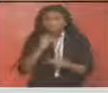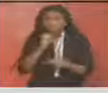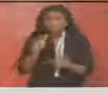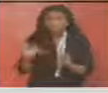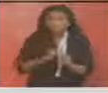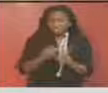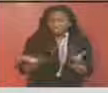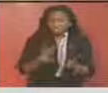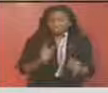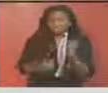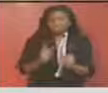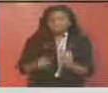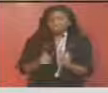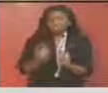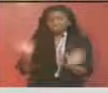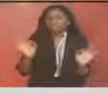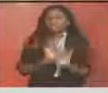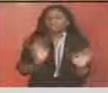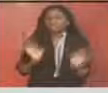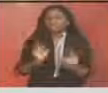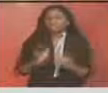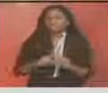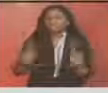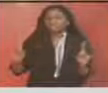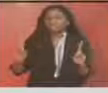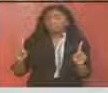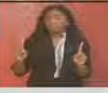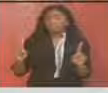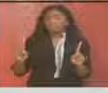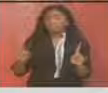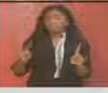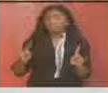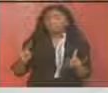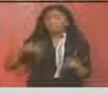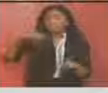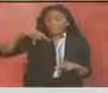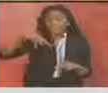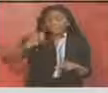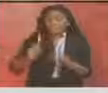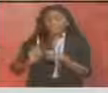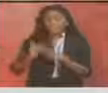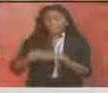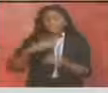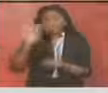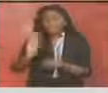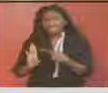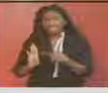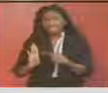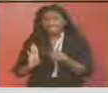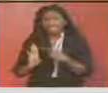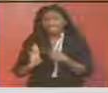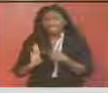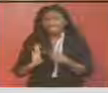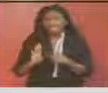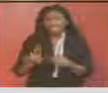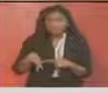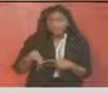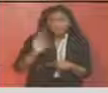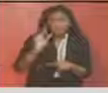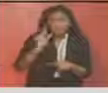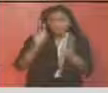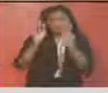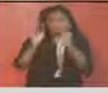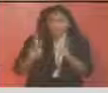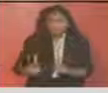the Chief Medical Officer some time ago, we did detect P1, which is the Brazilian variant, in a Trinidad and